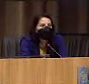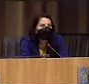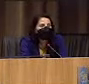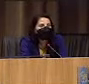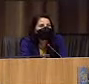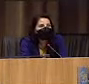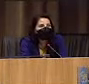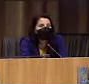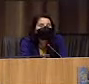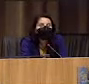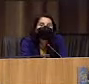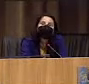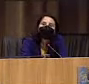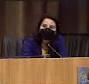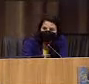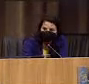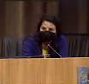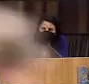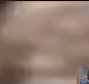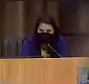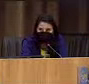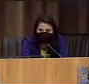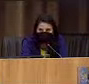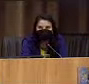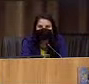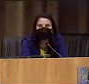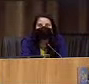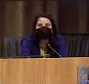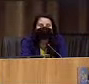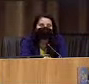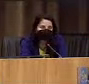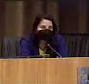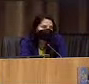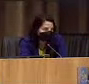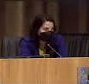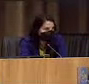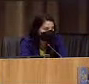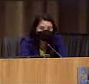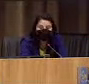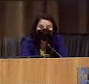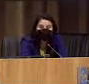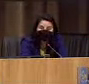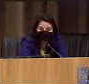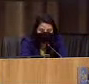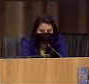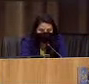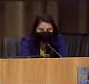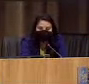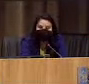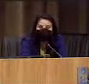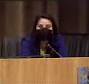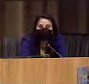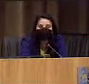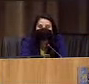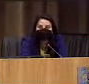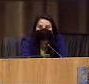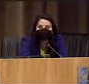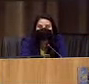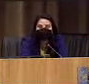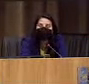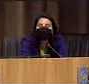So we're not working with primary health care in Florianopolis, and I'm going to explain you